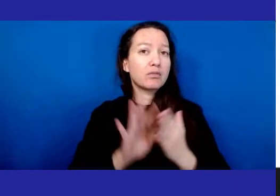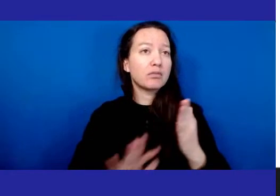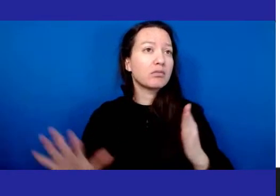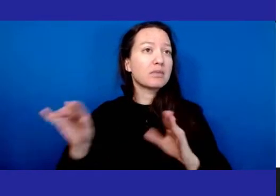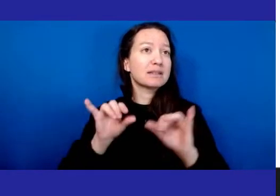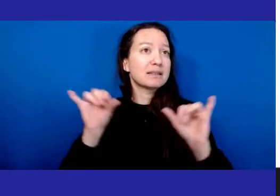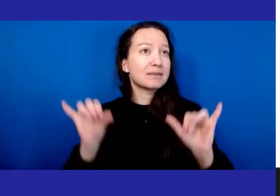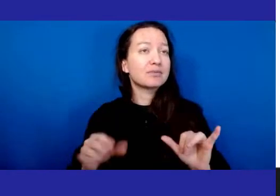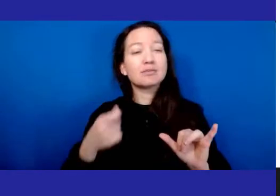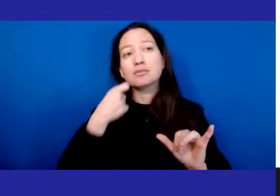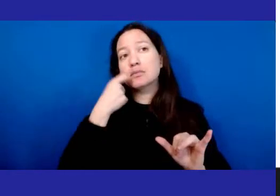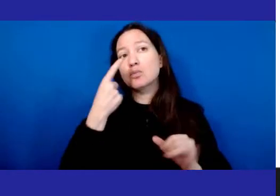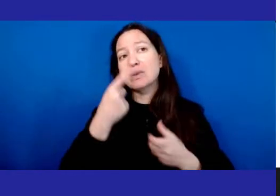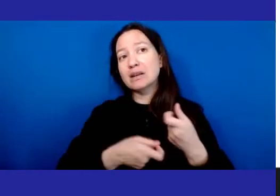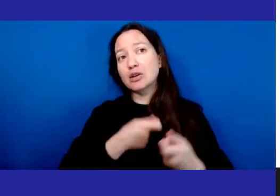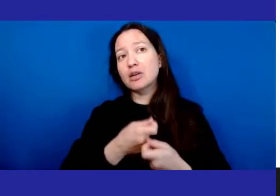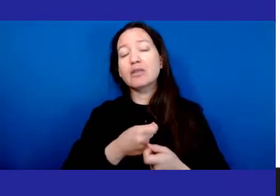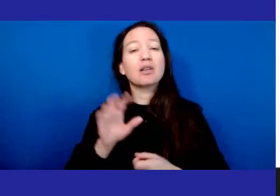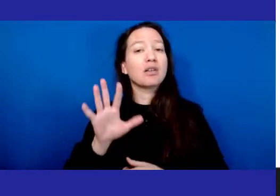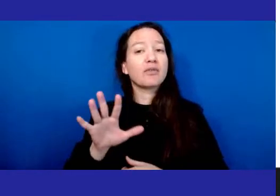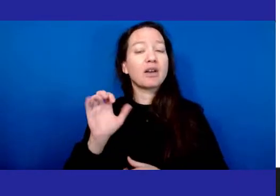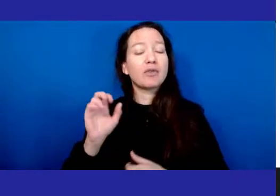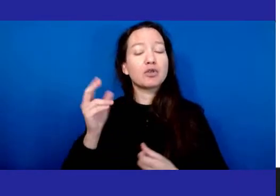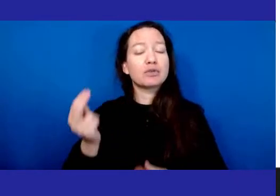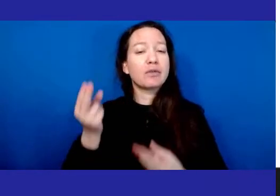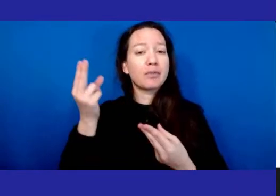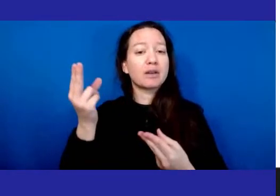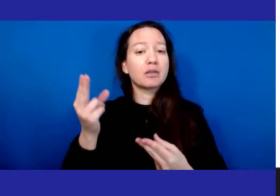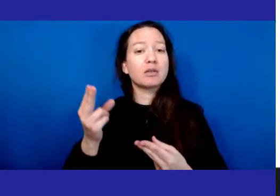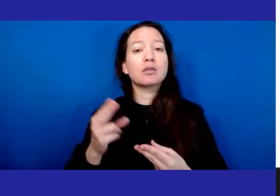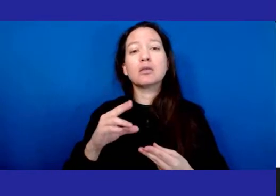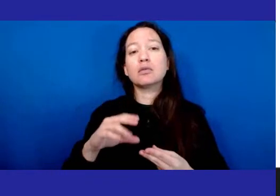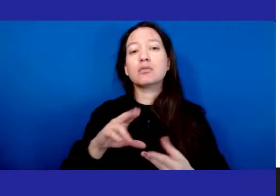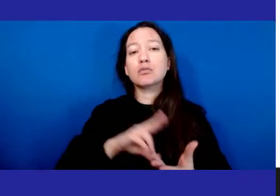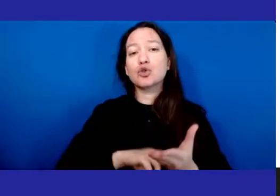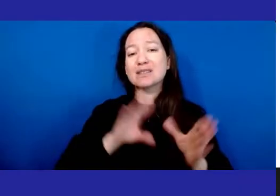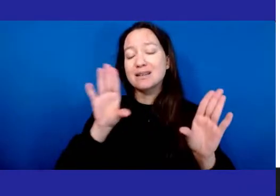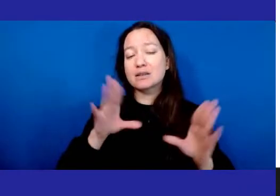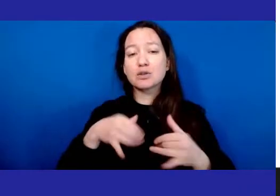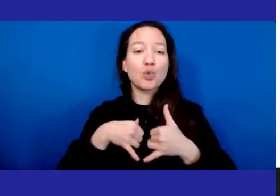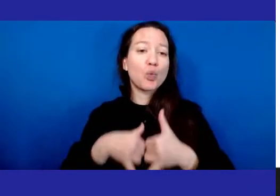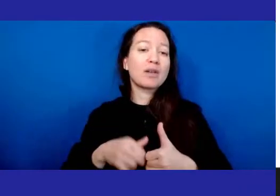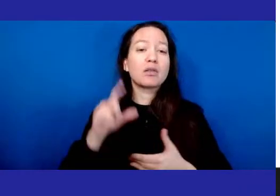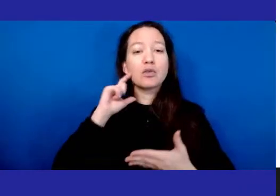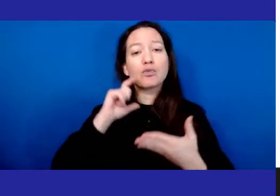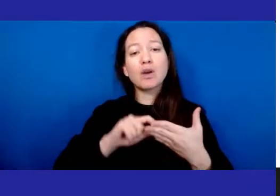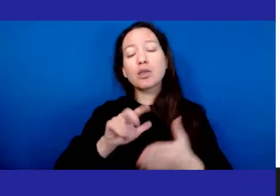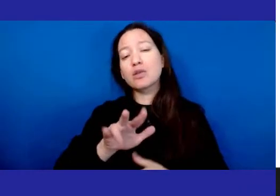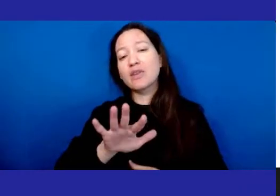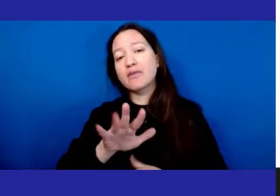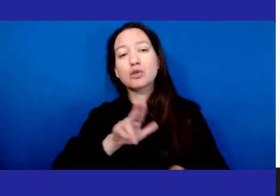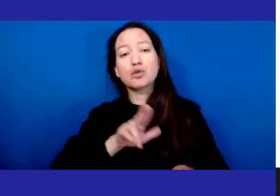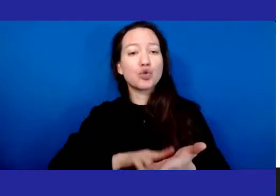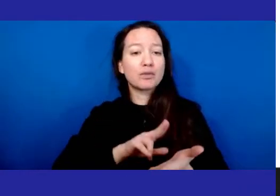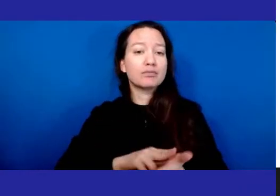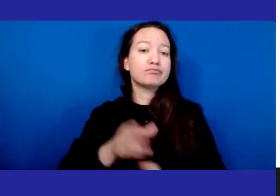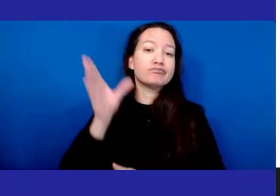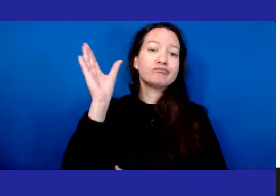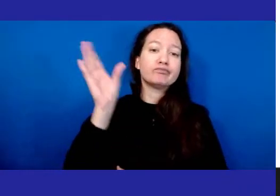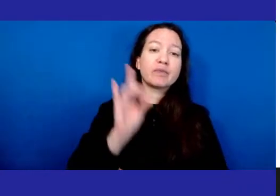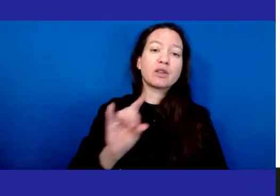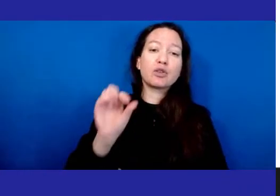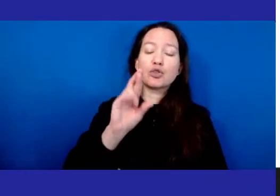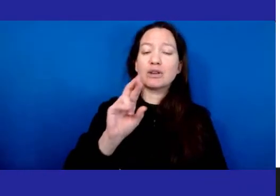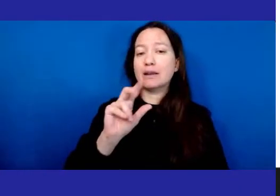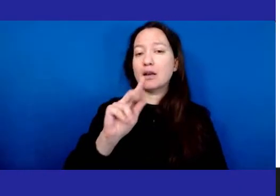This past year, we had over 500 nominees for the Nurse Excellence Awards, where we recognized 35 nurses. Our keynote address was made by Dr. Ina